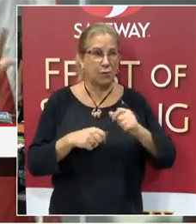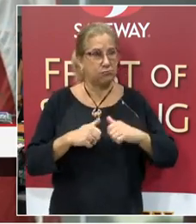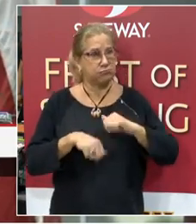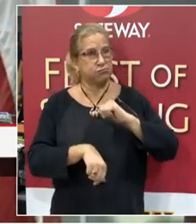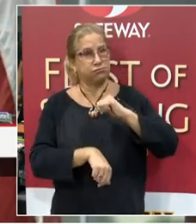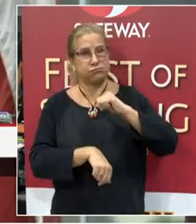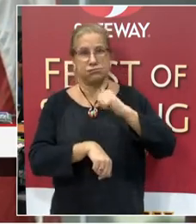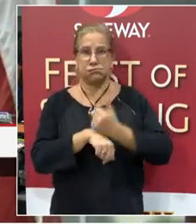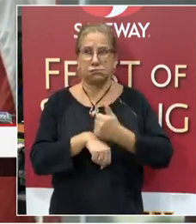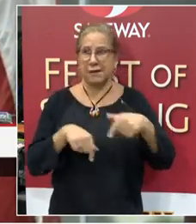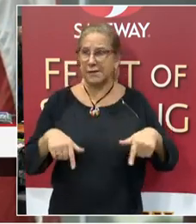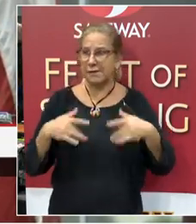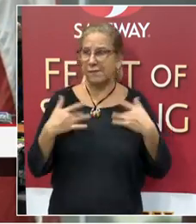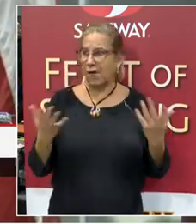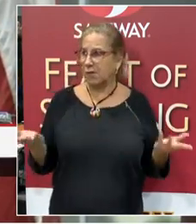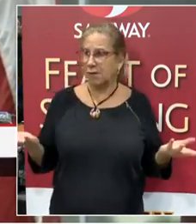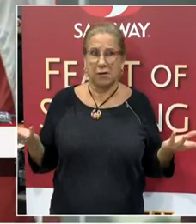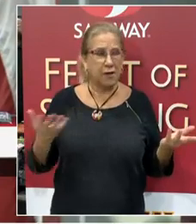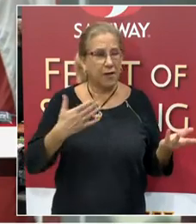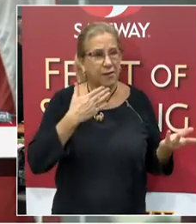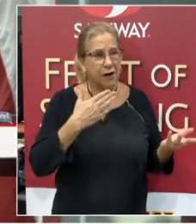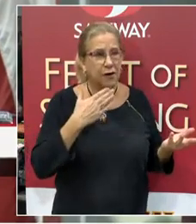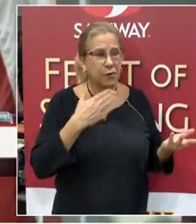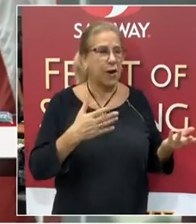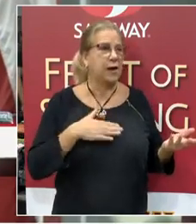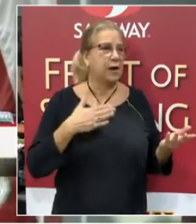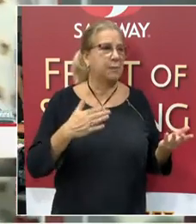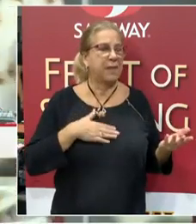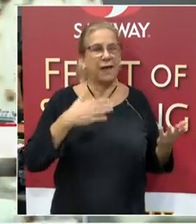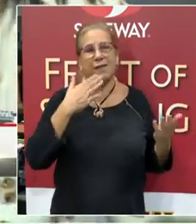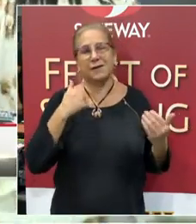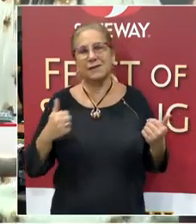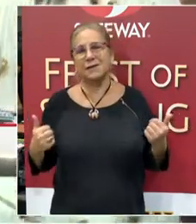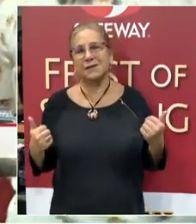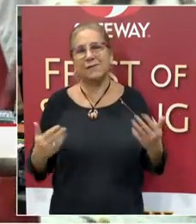and enjoy this wonderful event.